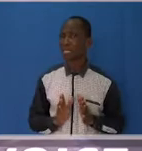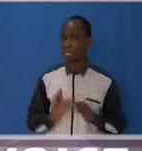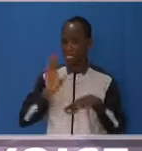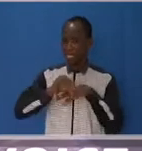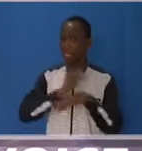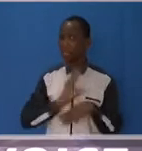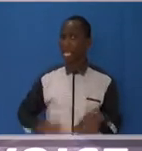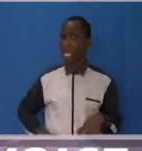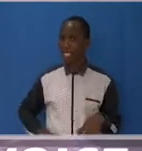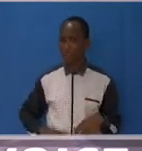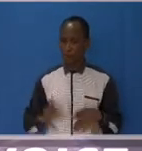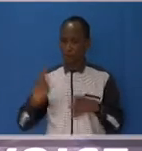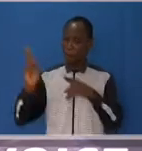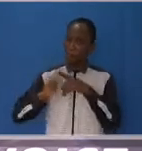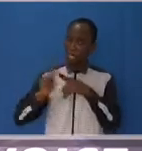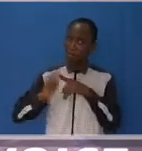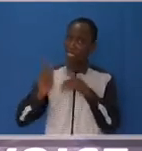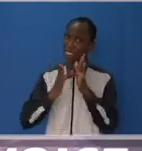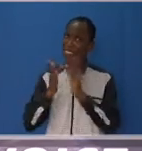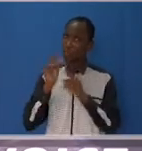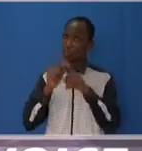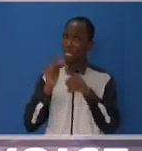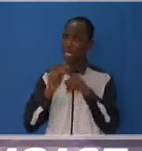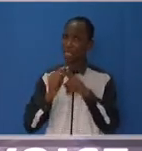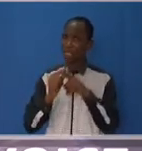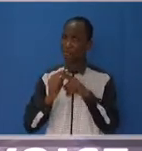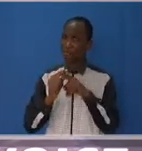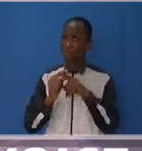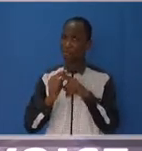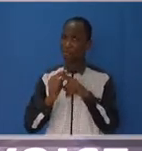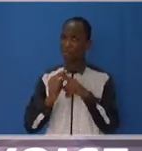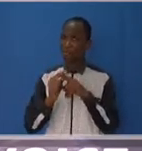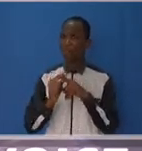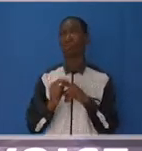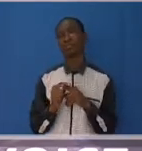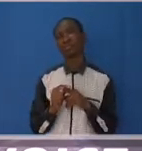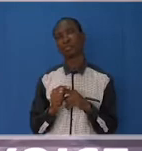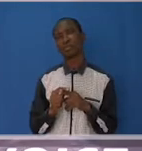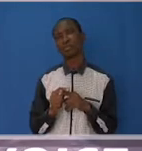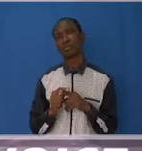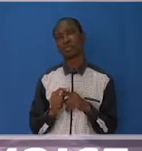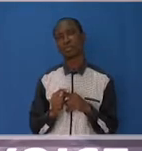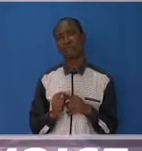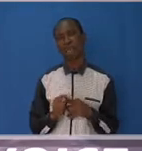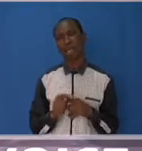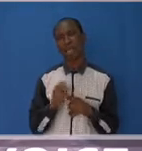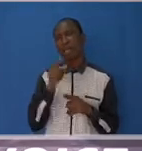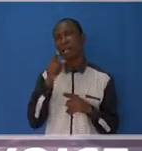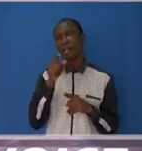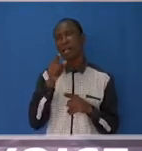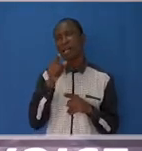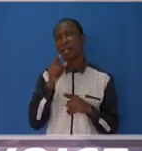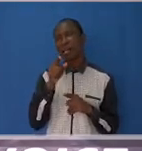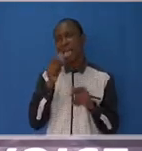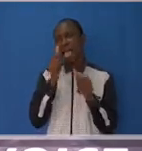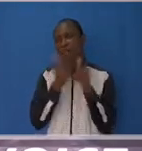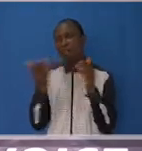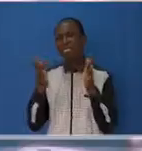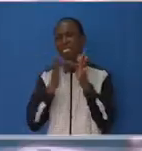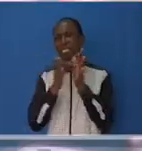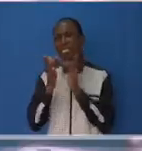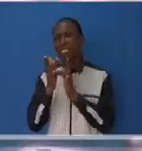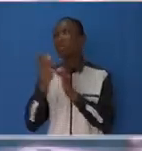kristo nkyerekyere mu a enti ema omu wo onyankopon ani yesu kristo no nia onyankopon edi she